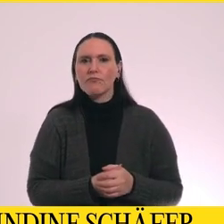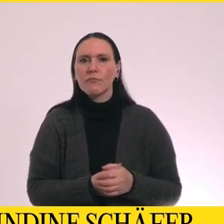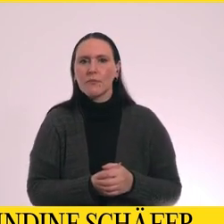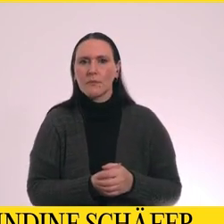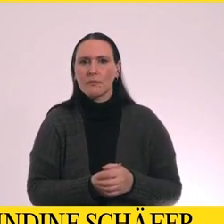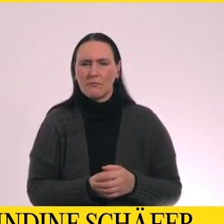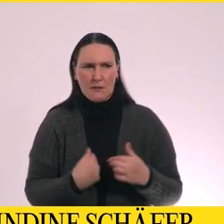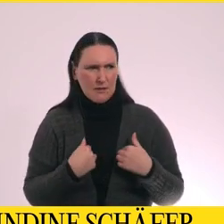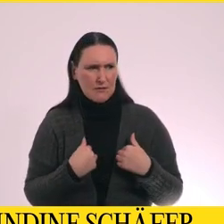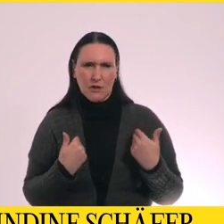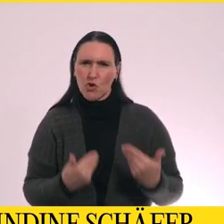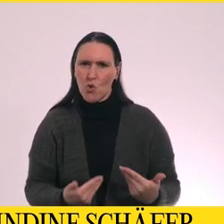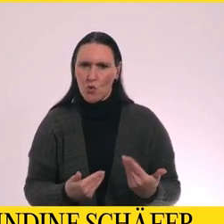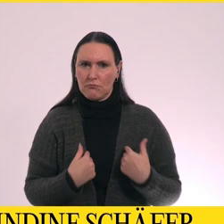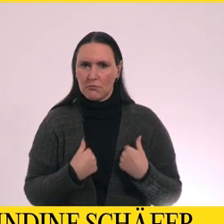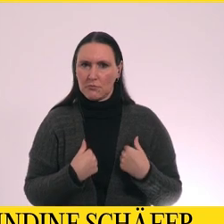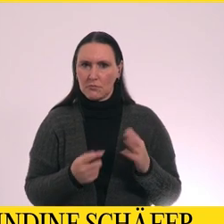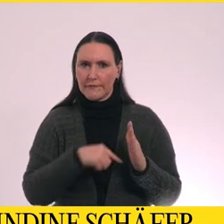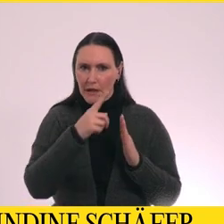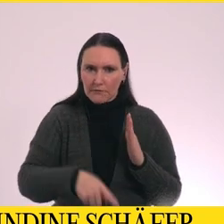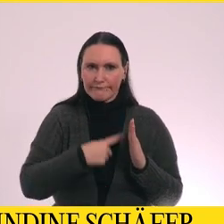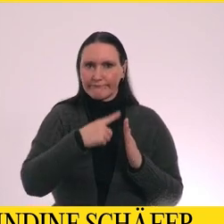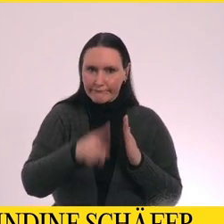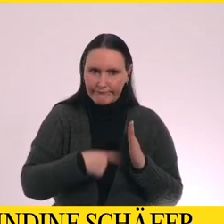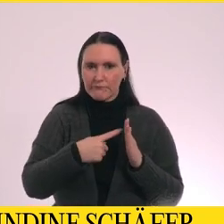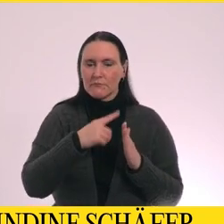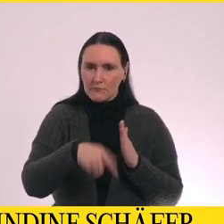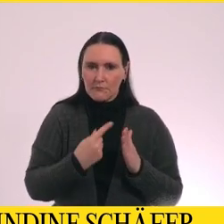loop, and everything just keeps repeating itself.